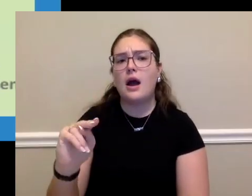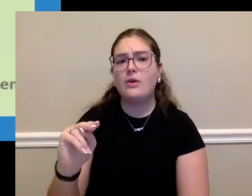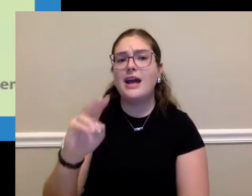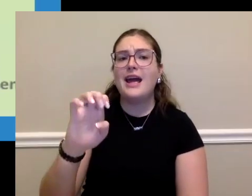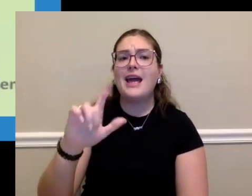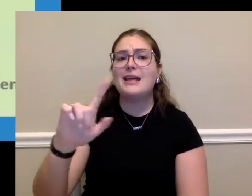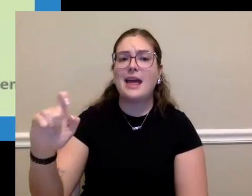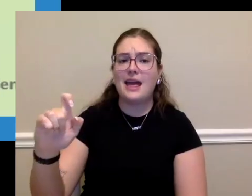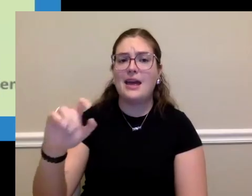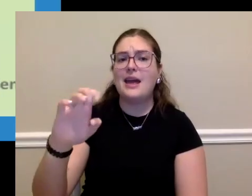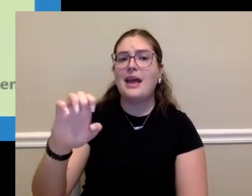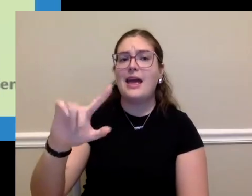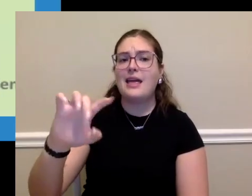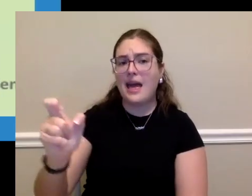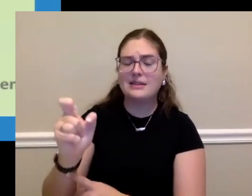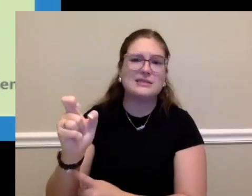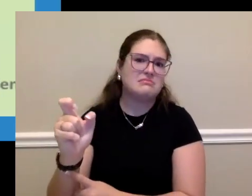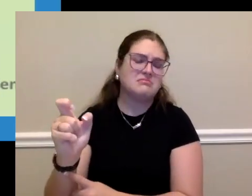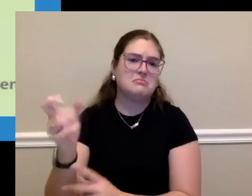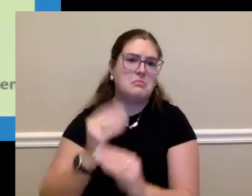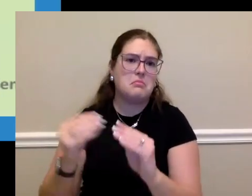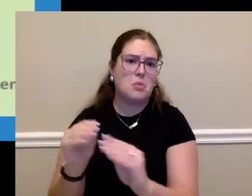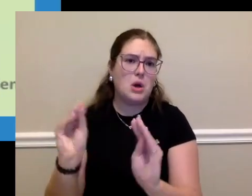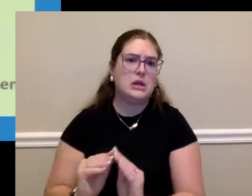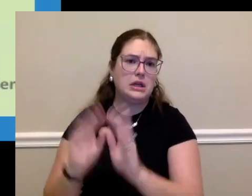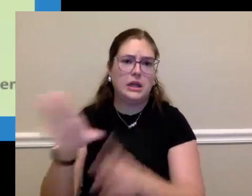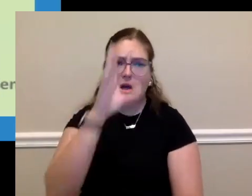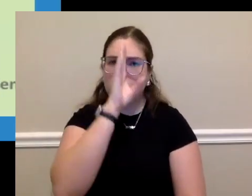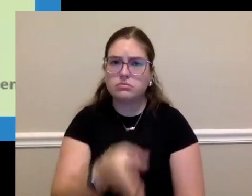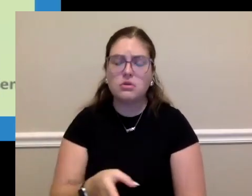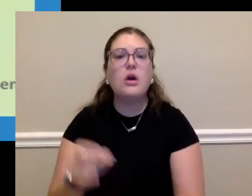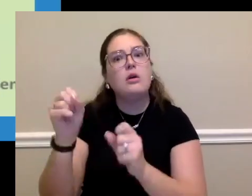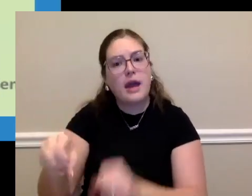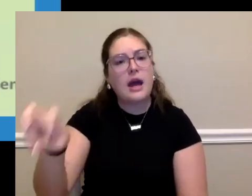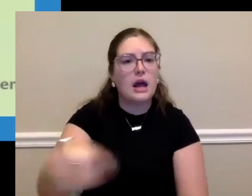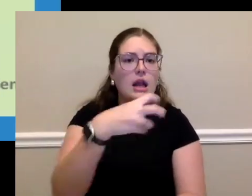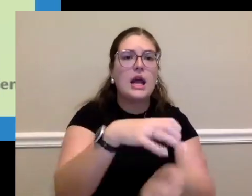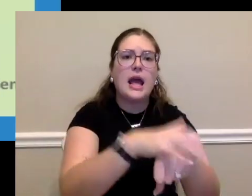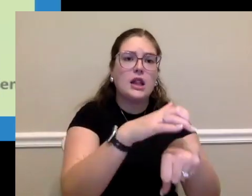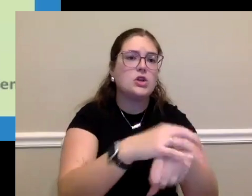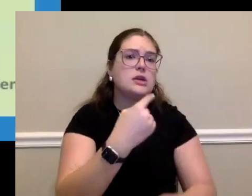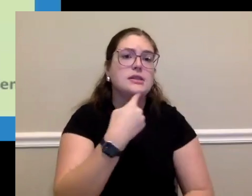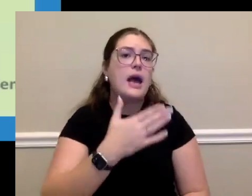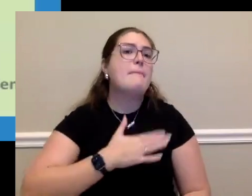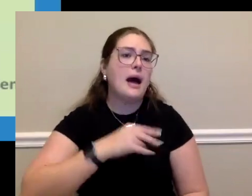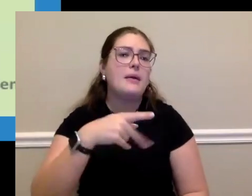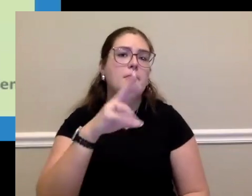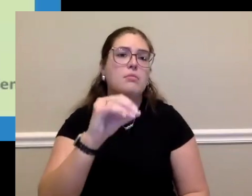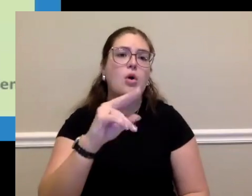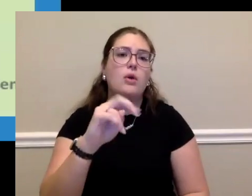ellex, then Mhm. I think it's a little more straightforward because we have that opportunity in English to say, my pronouns are they,